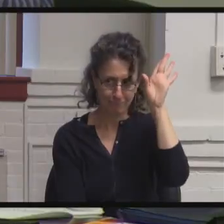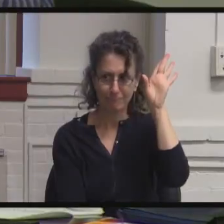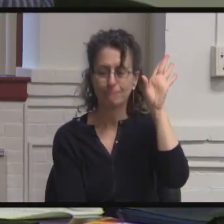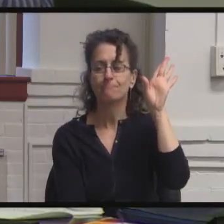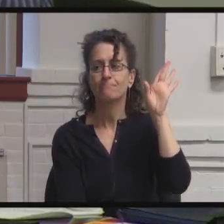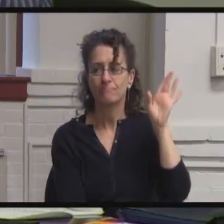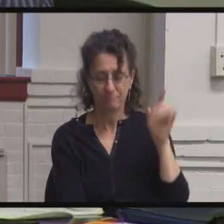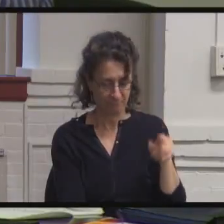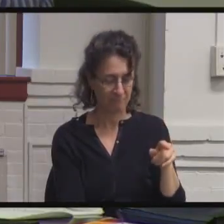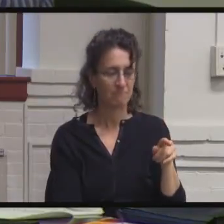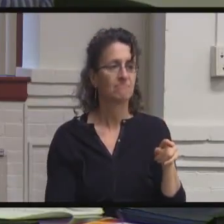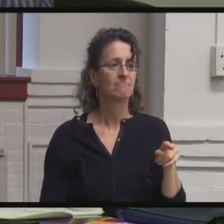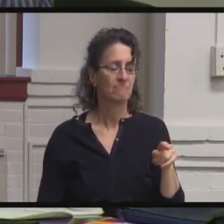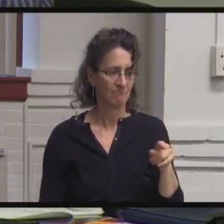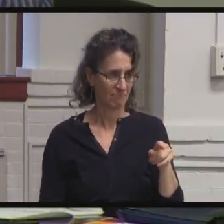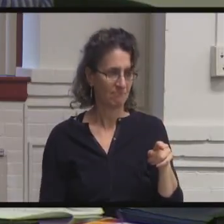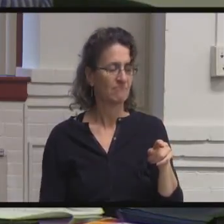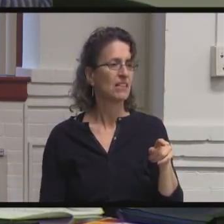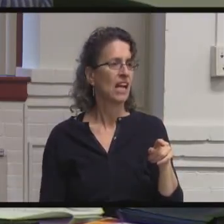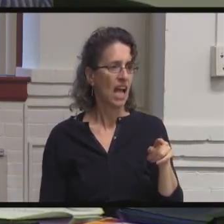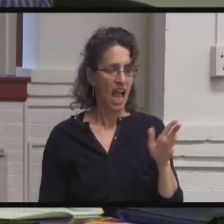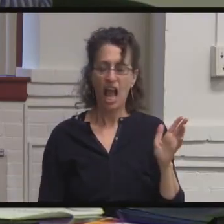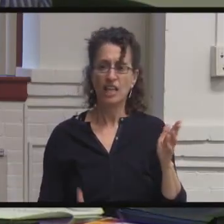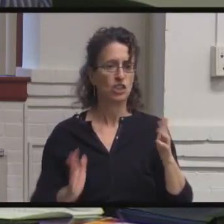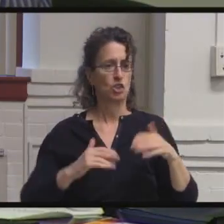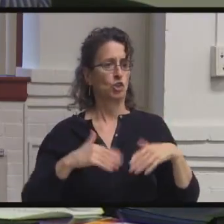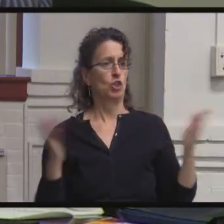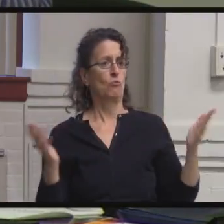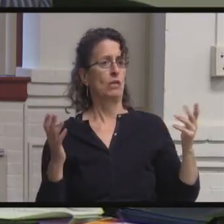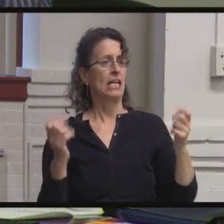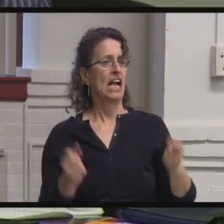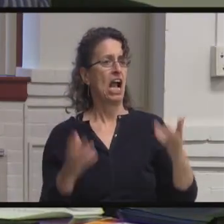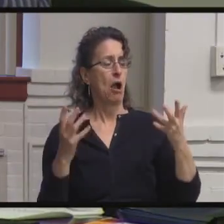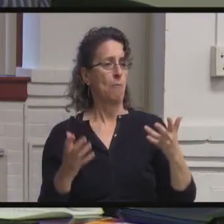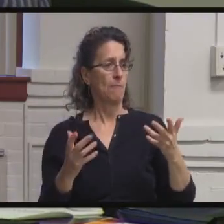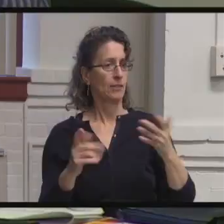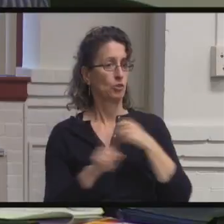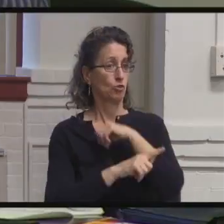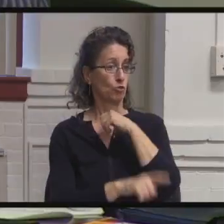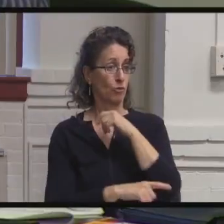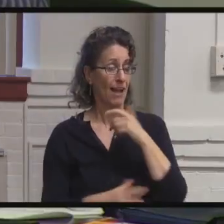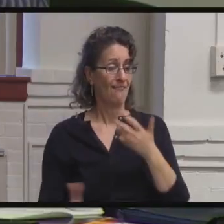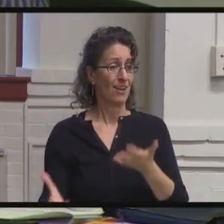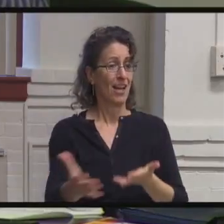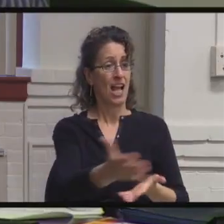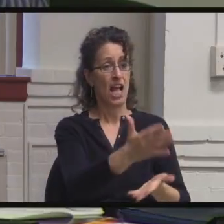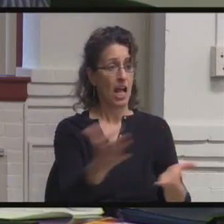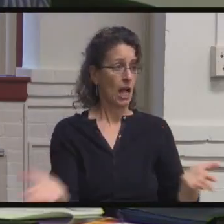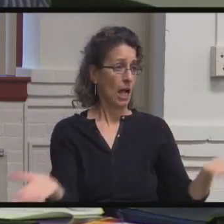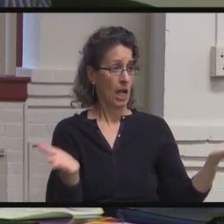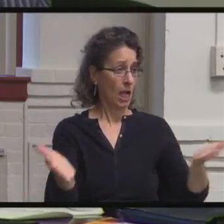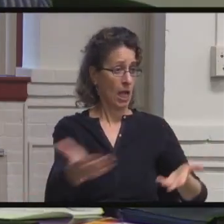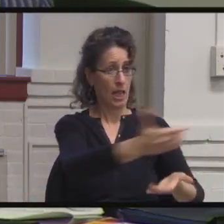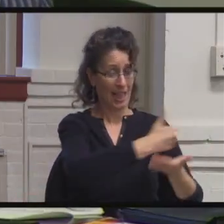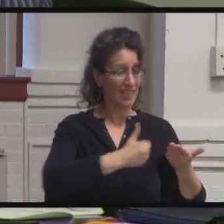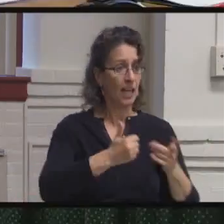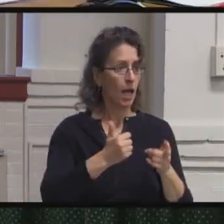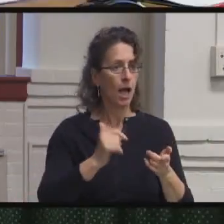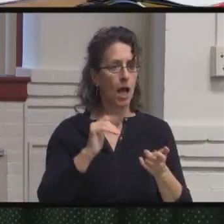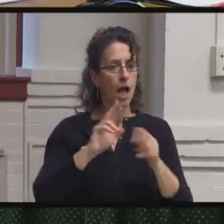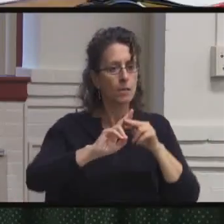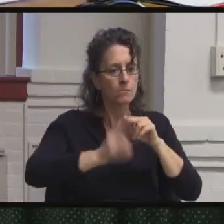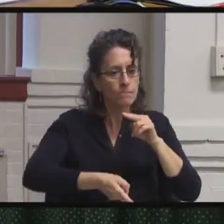a decline in the amount of trash generated. It's down about 50%. That's pretty excellent. Mm-hmm. I think we're going to